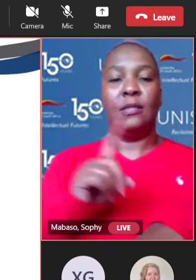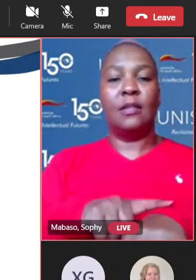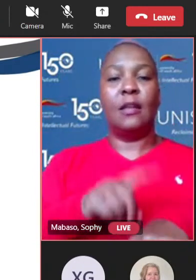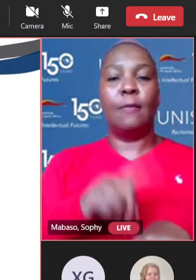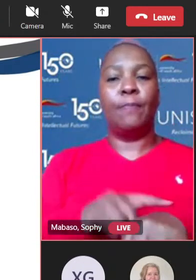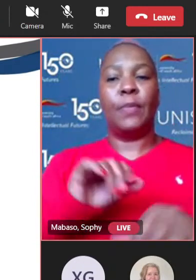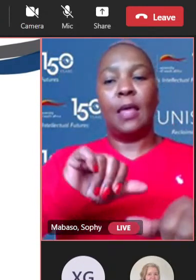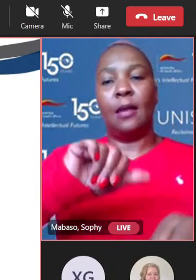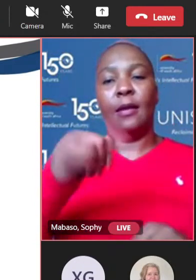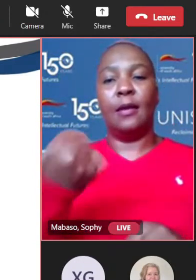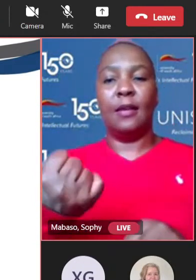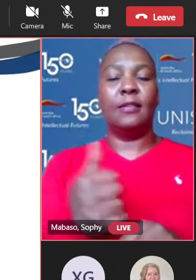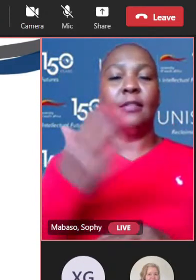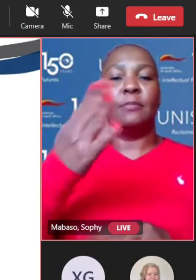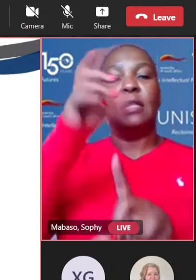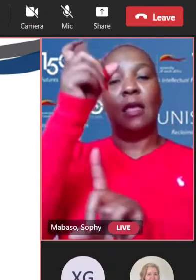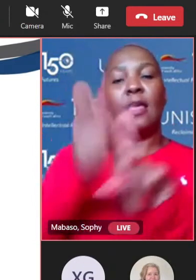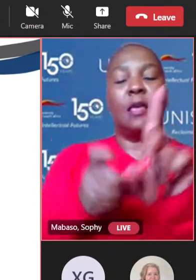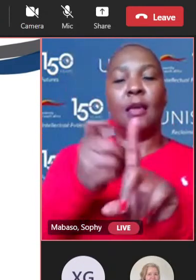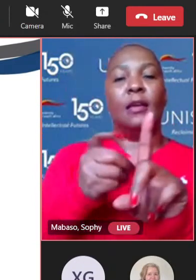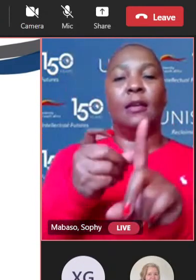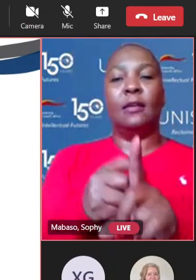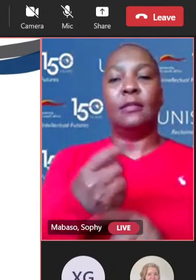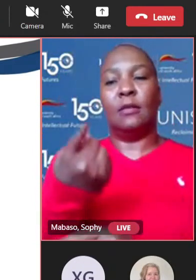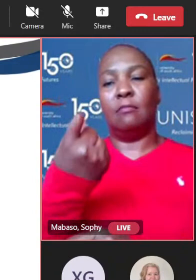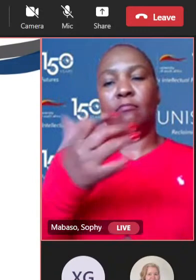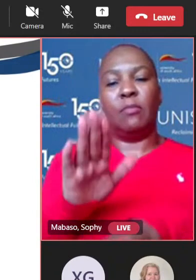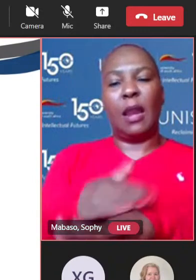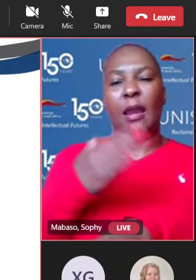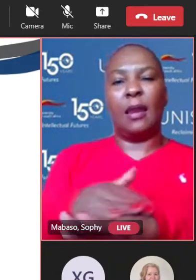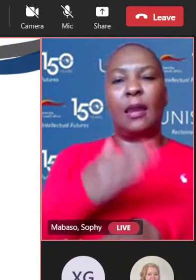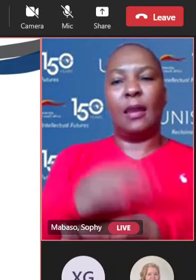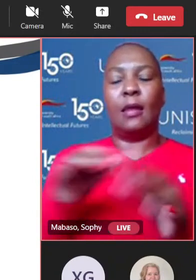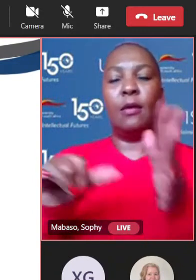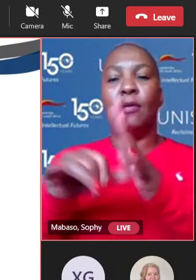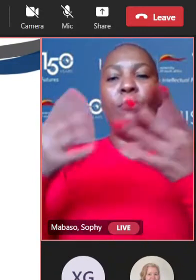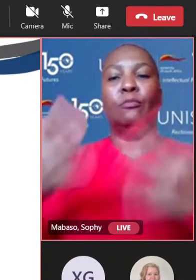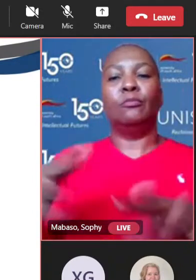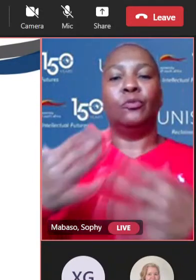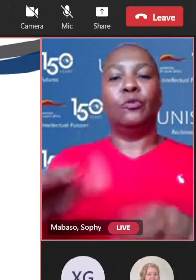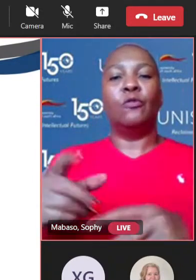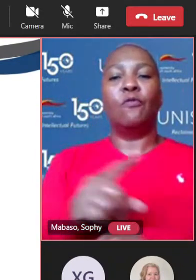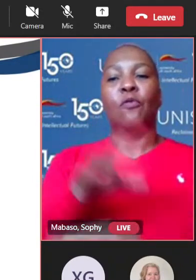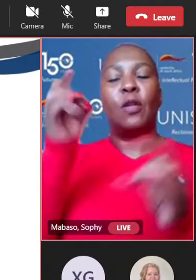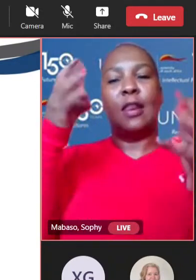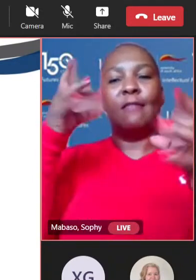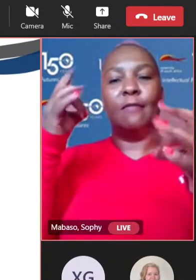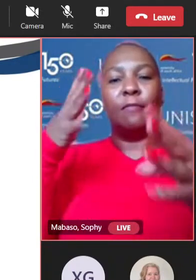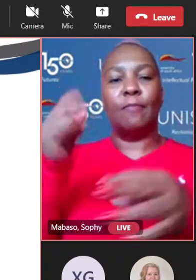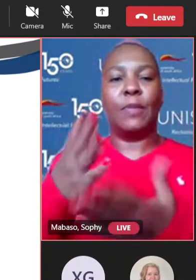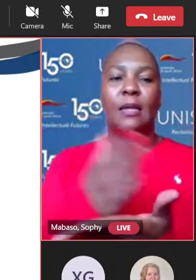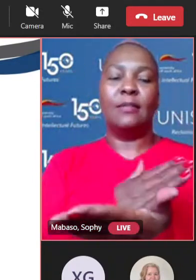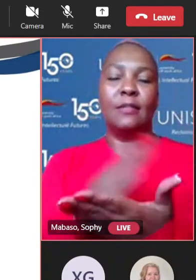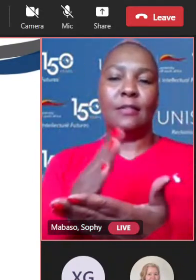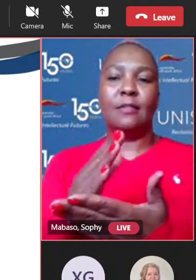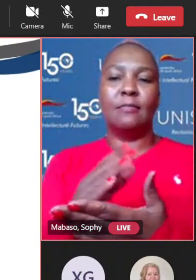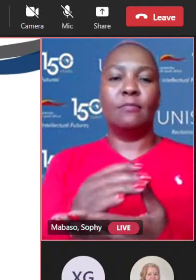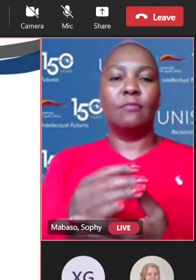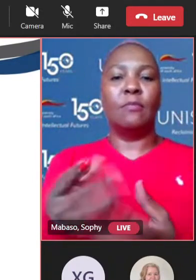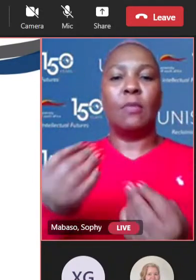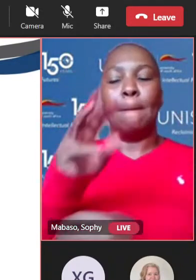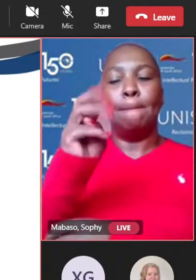next speaker. I know we're running a little bit late, but there's so much important information for you. So I'm going to ask Miss